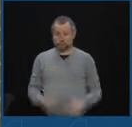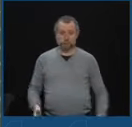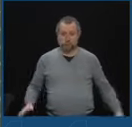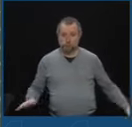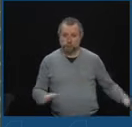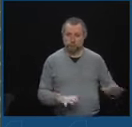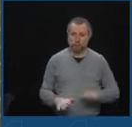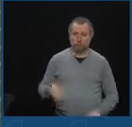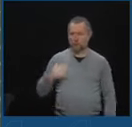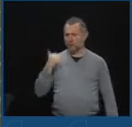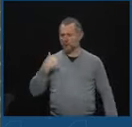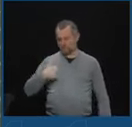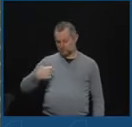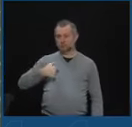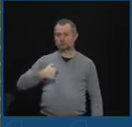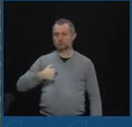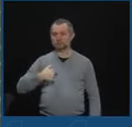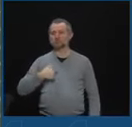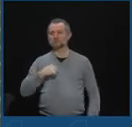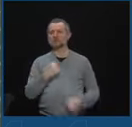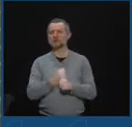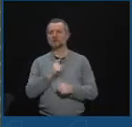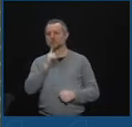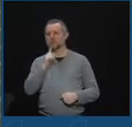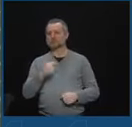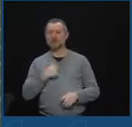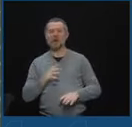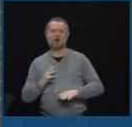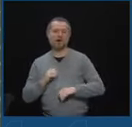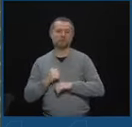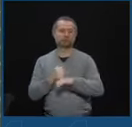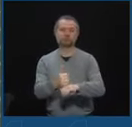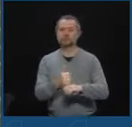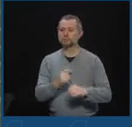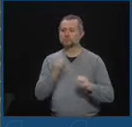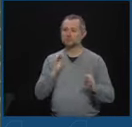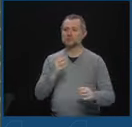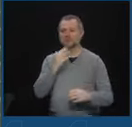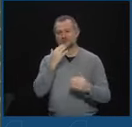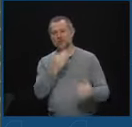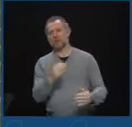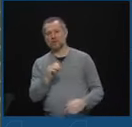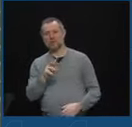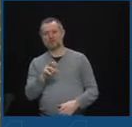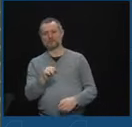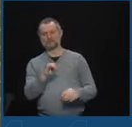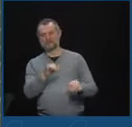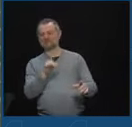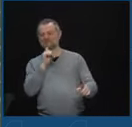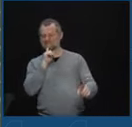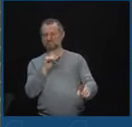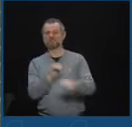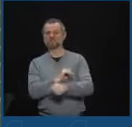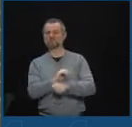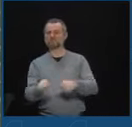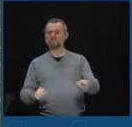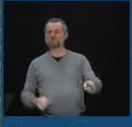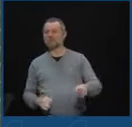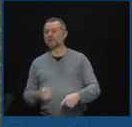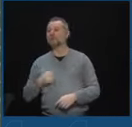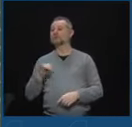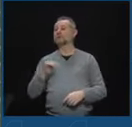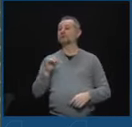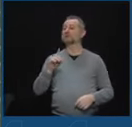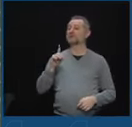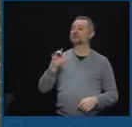shot, they was trying to make me become whole again. And I wanna thank OVS for that. But it also made DCJS look at it and say, what about